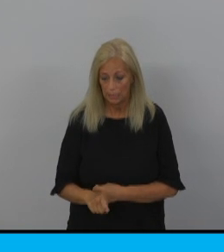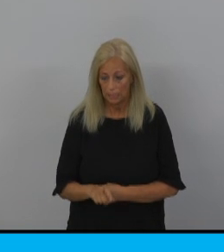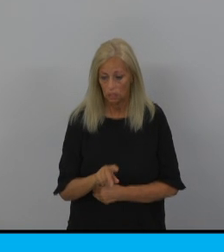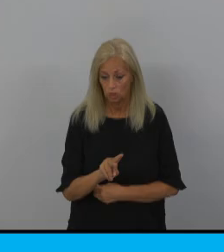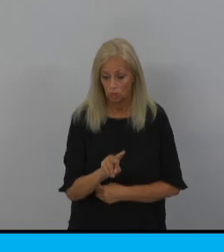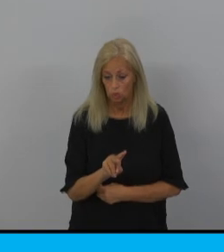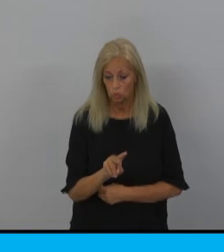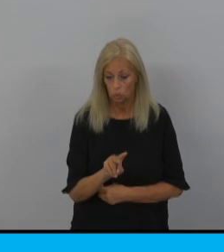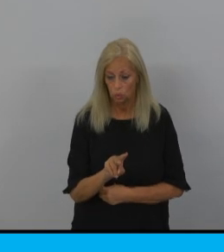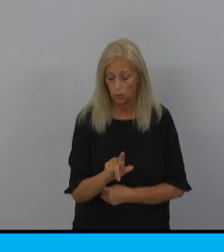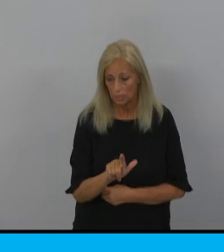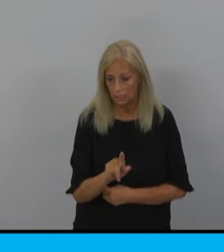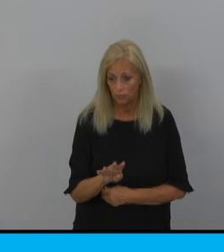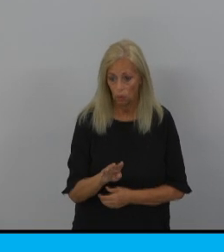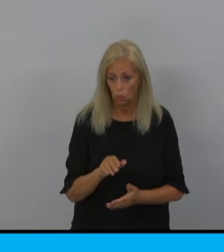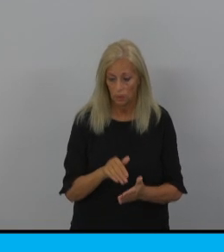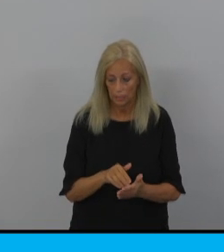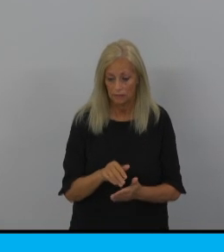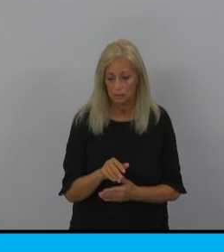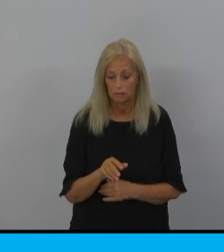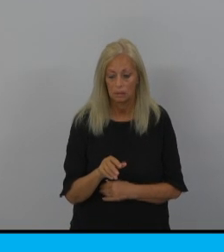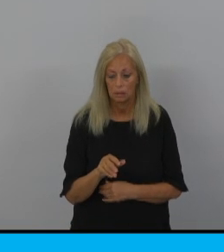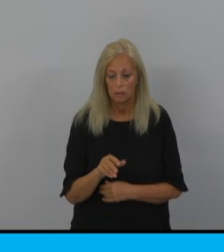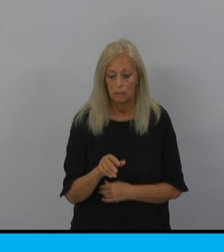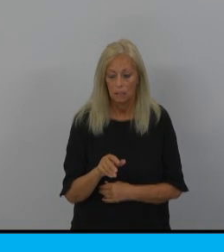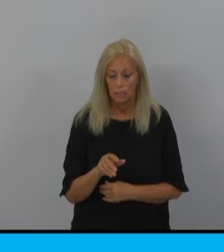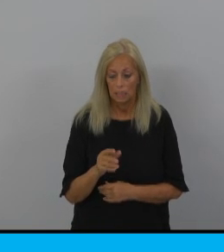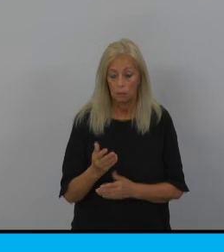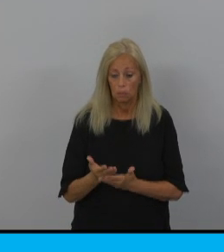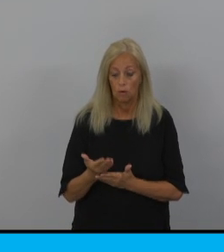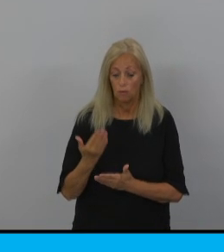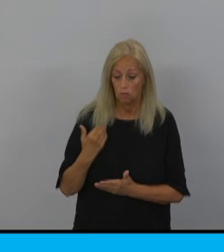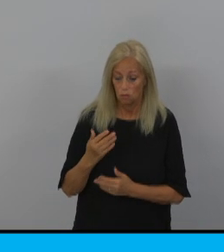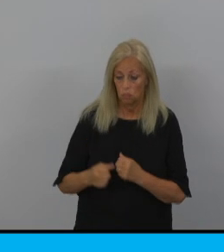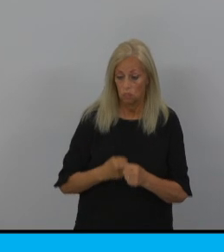24,074,328. Our previous year debt was this